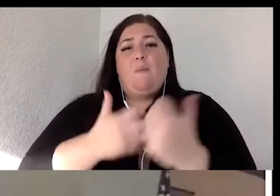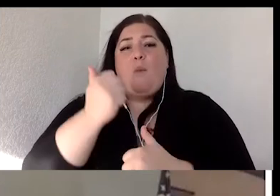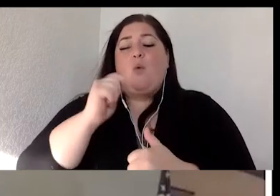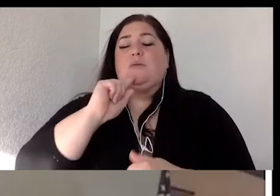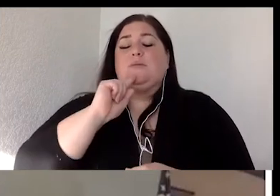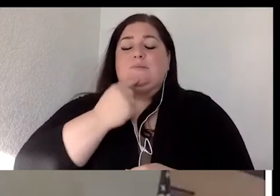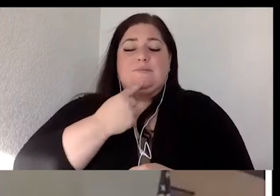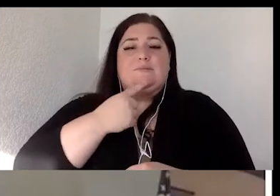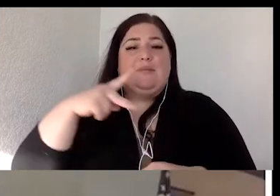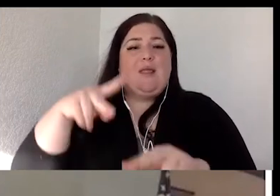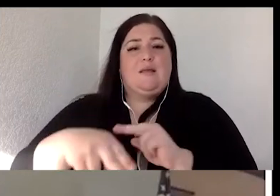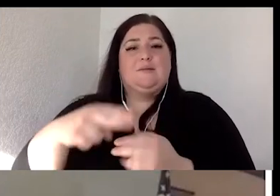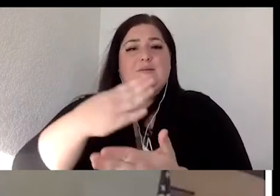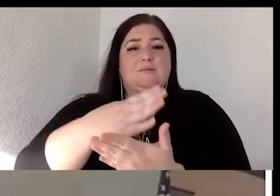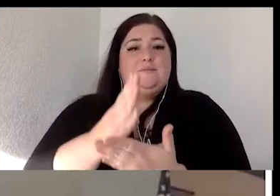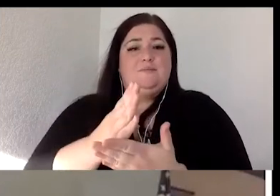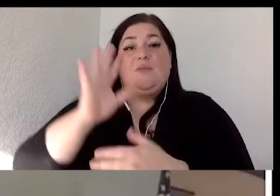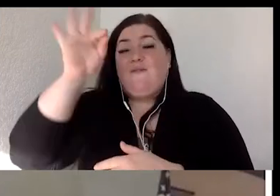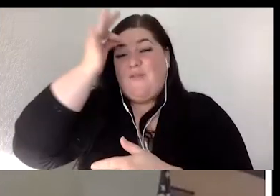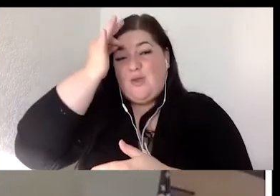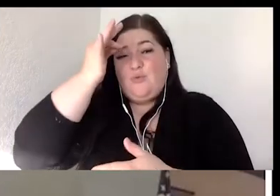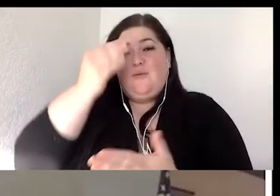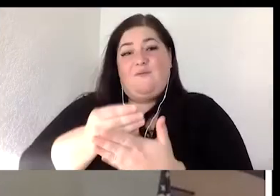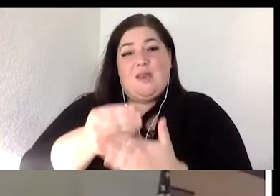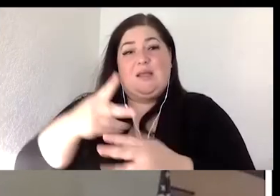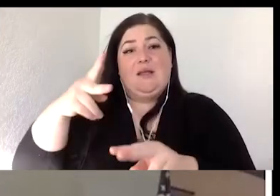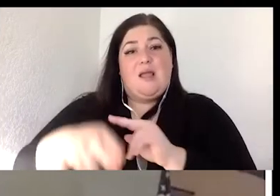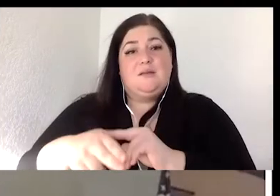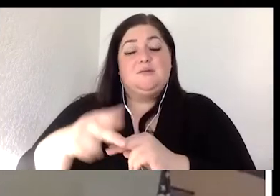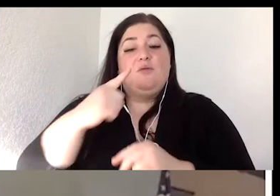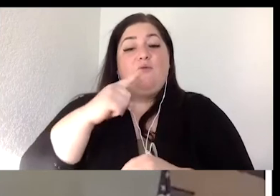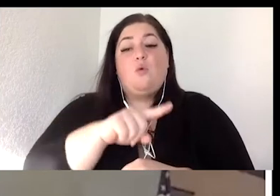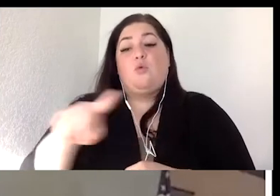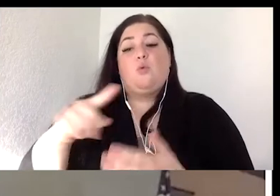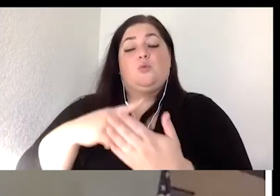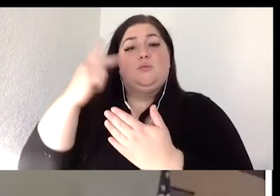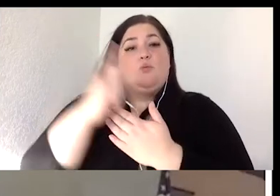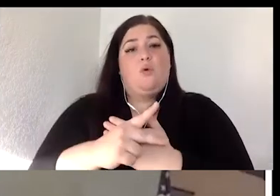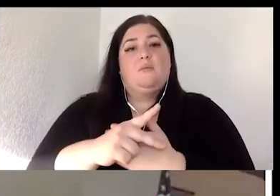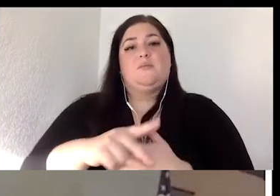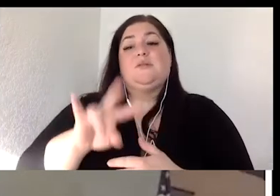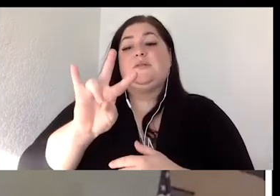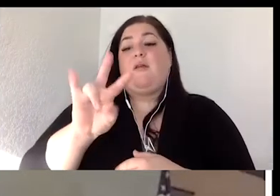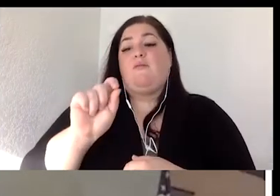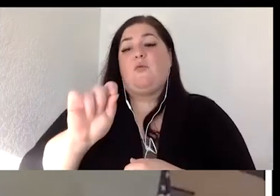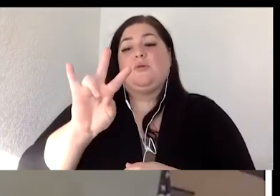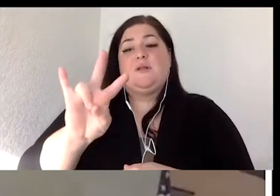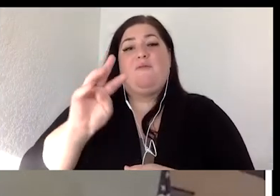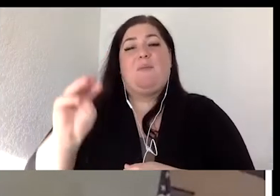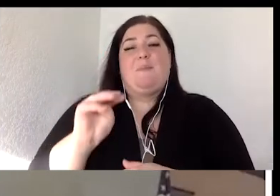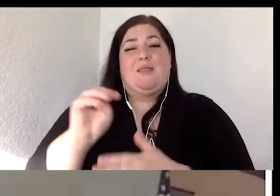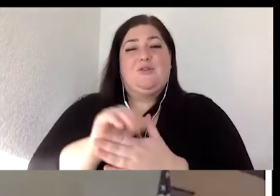cuts, federal funding cuts, to those programs being cut $7.7 million.